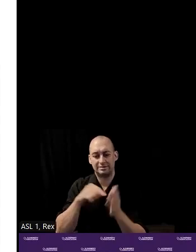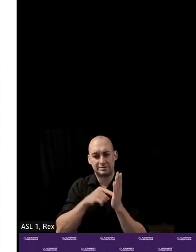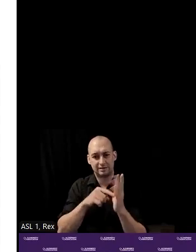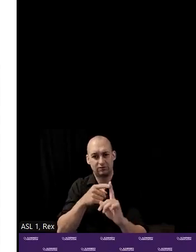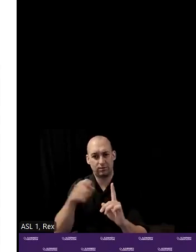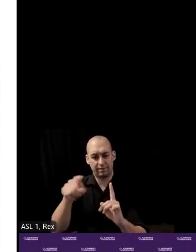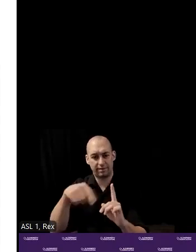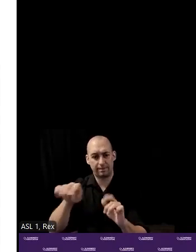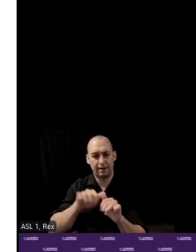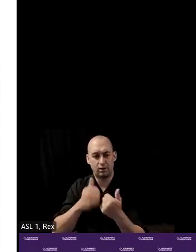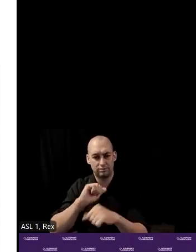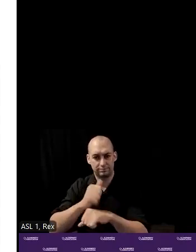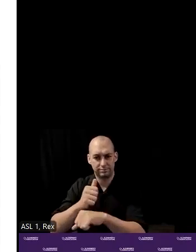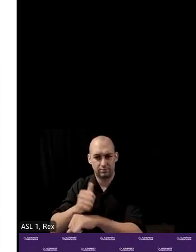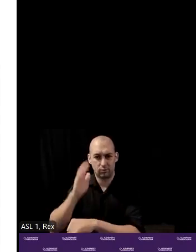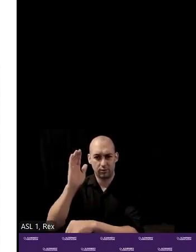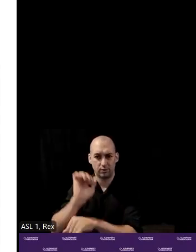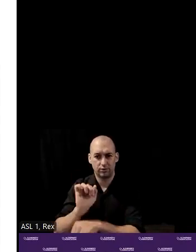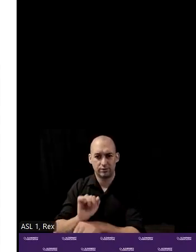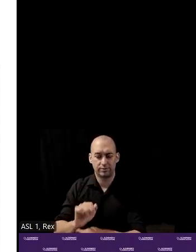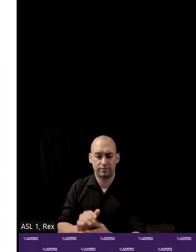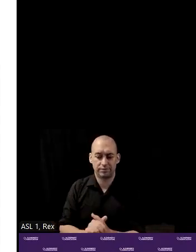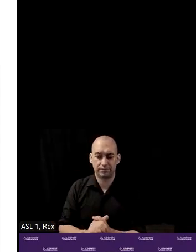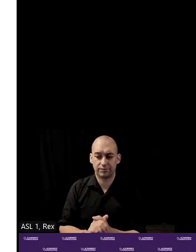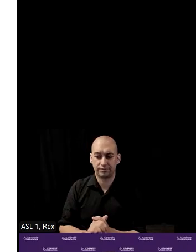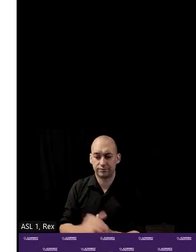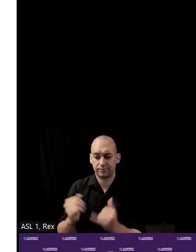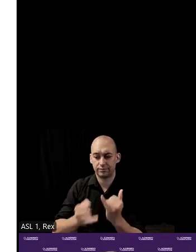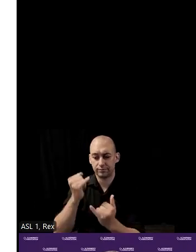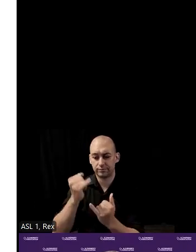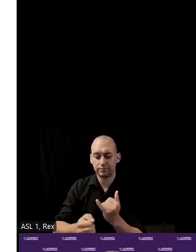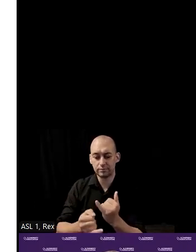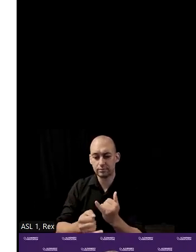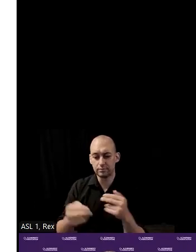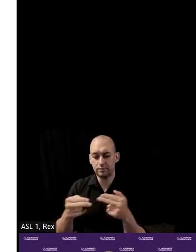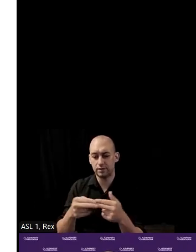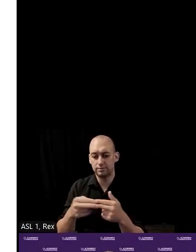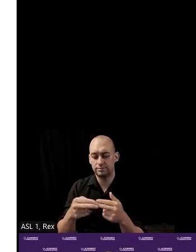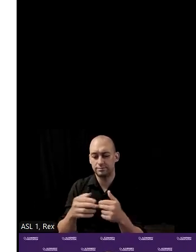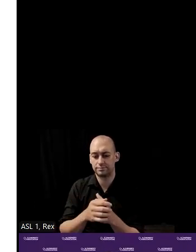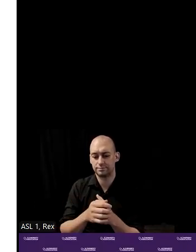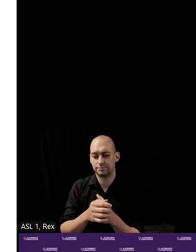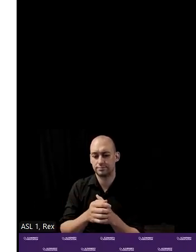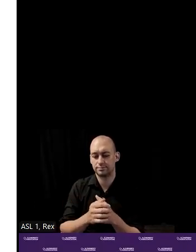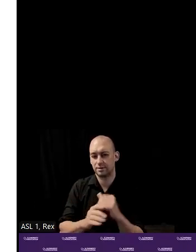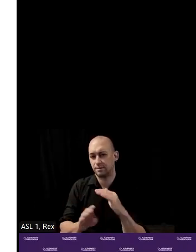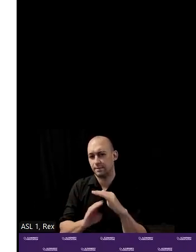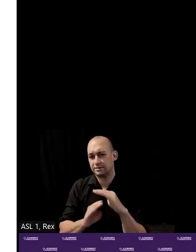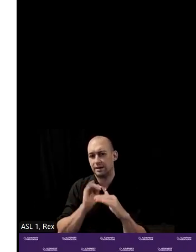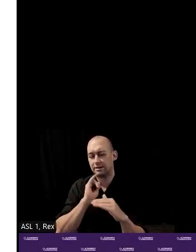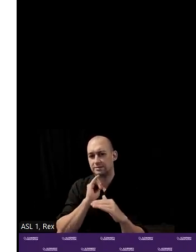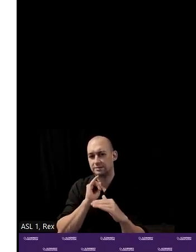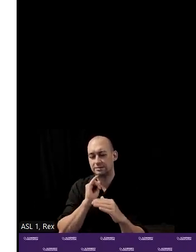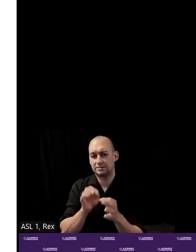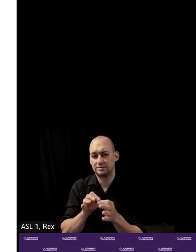of how the implementation will work. And the final slide, if we can move to the next one, is basically an